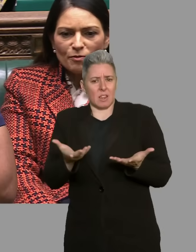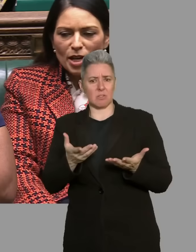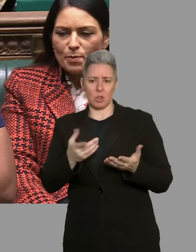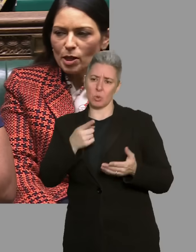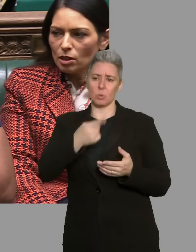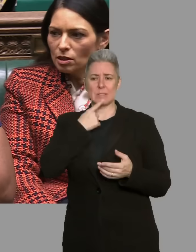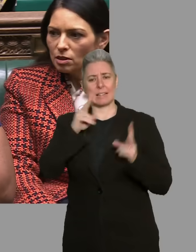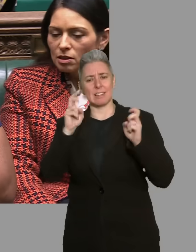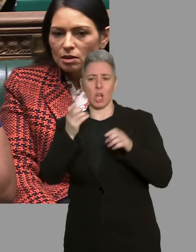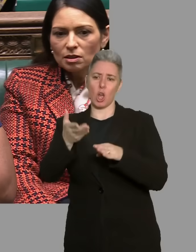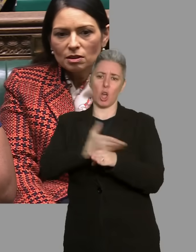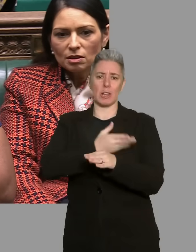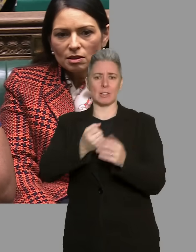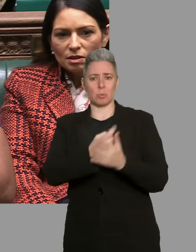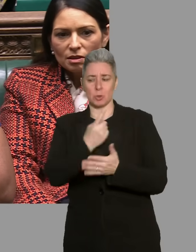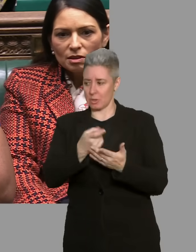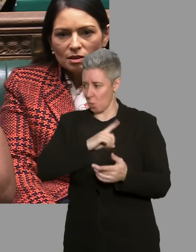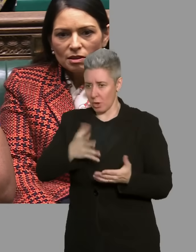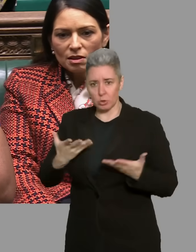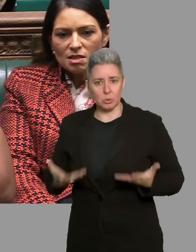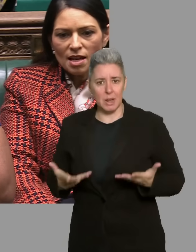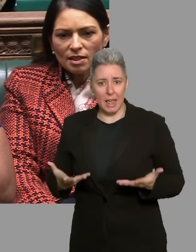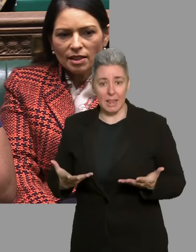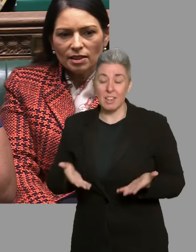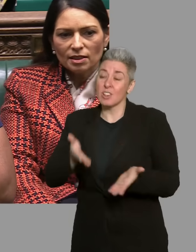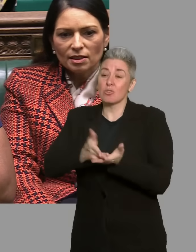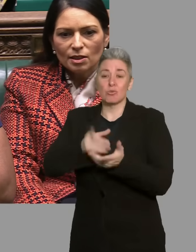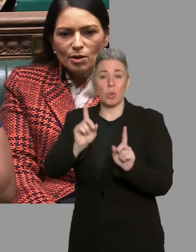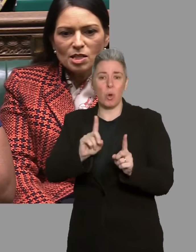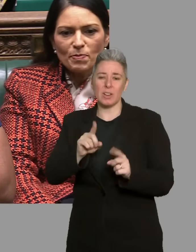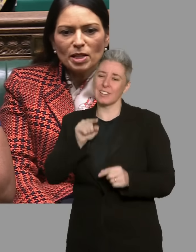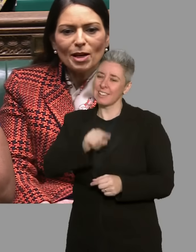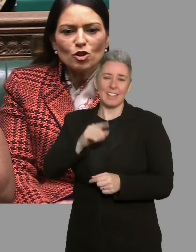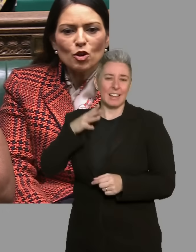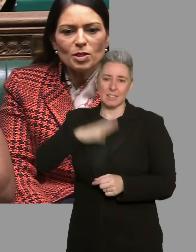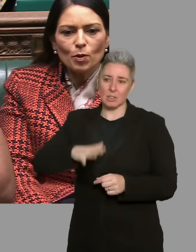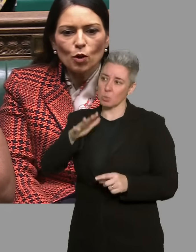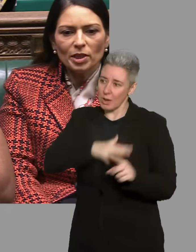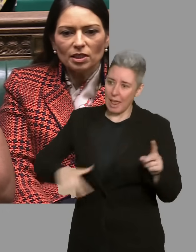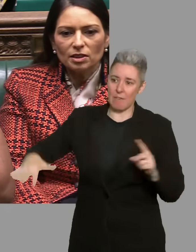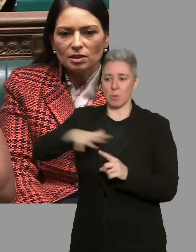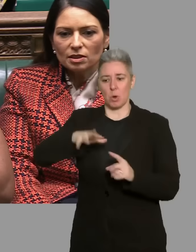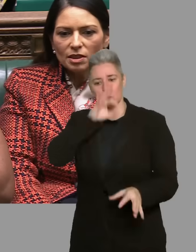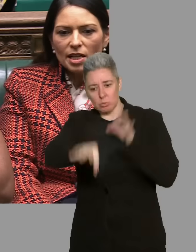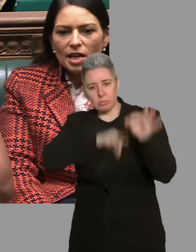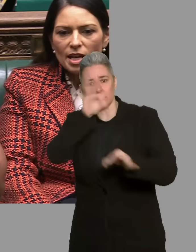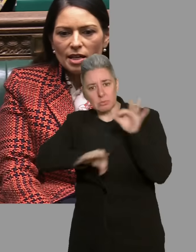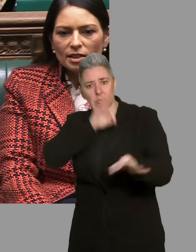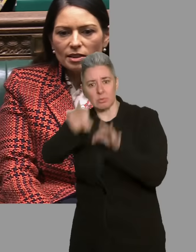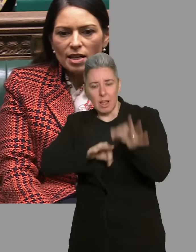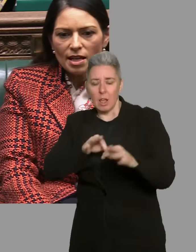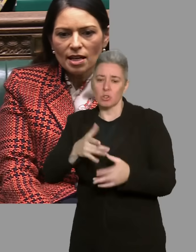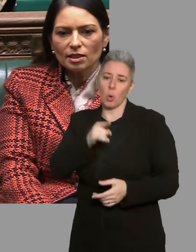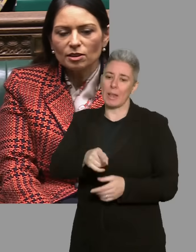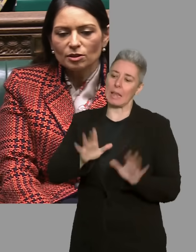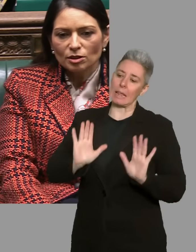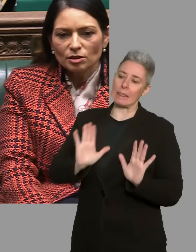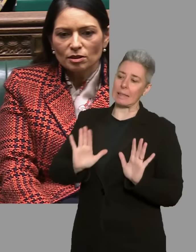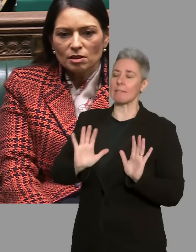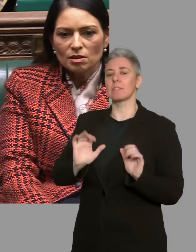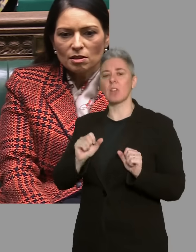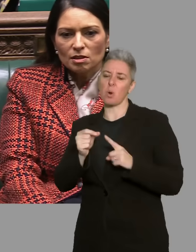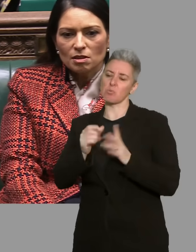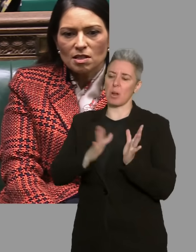want everybody in this House to be able to ask him questions. So he leaves it just to Prime Minister's questions half an hour. On